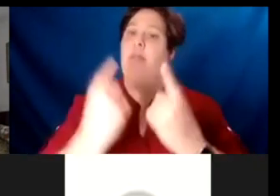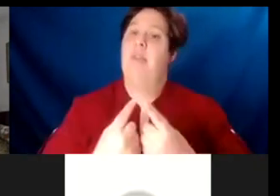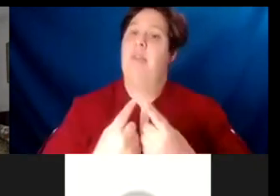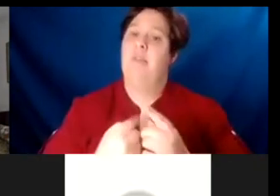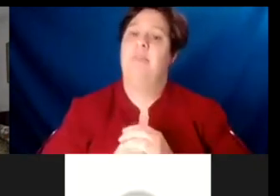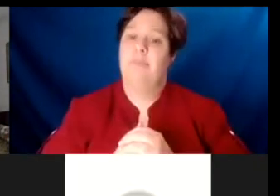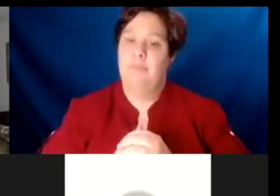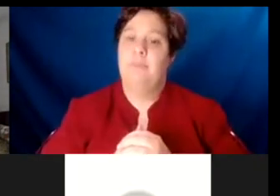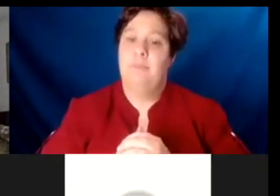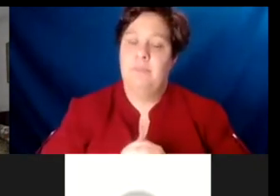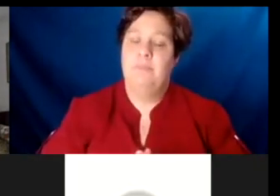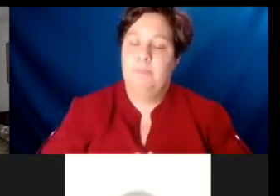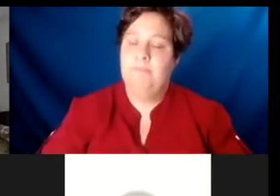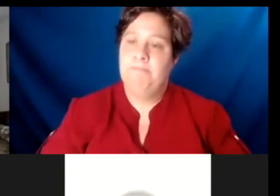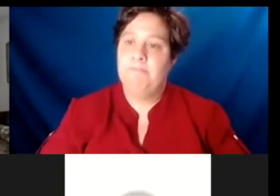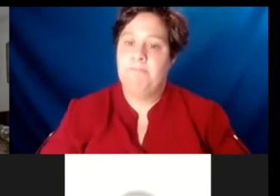artist practice.